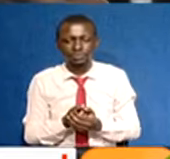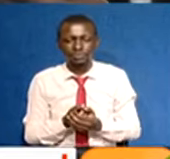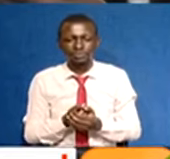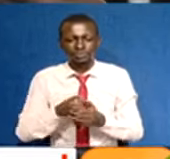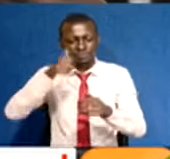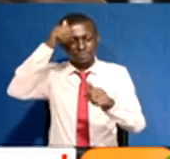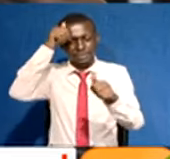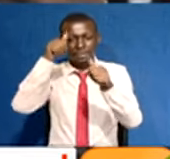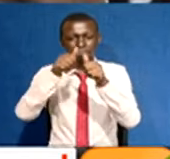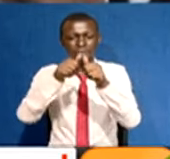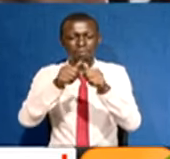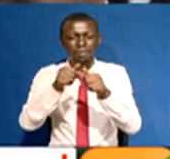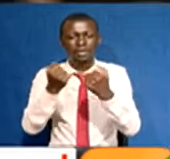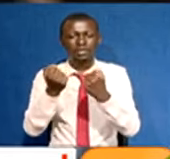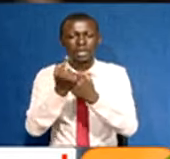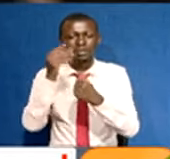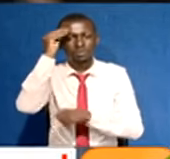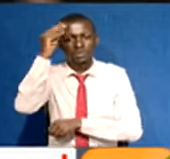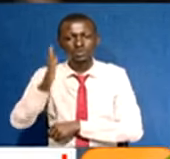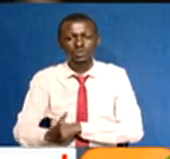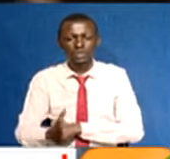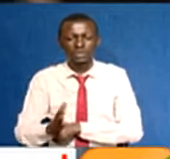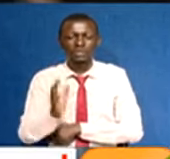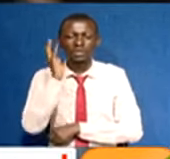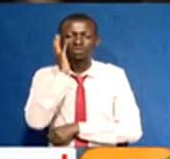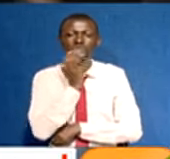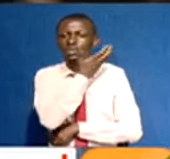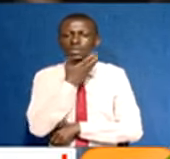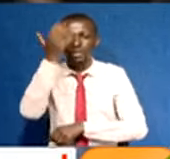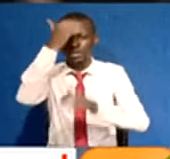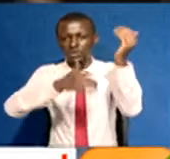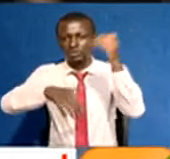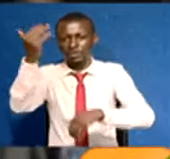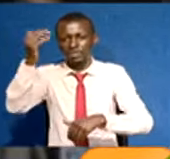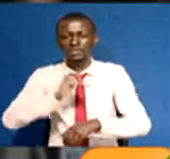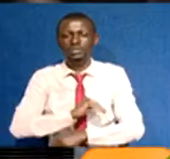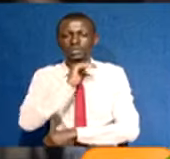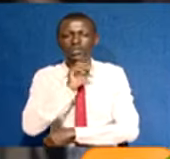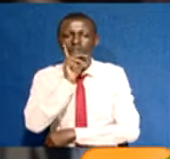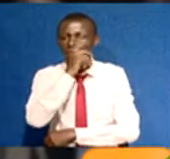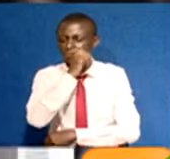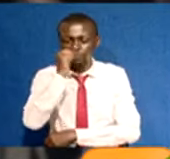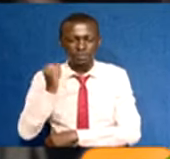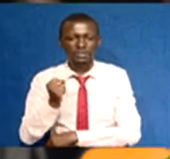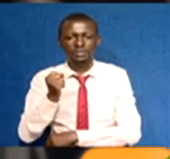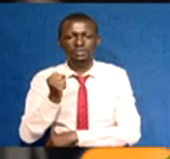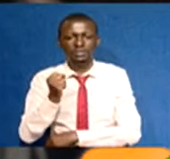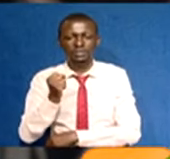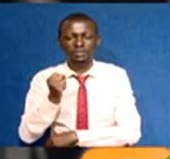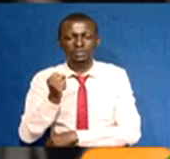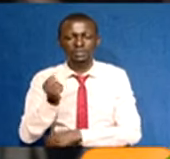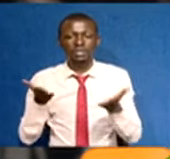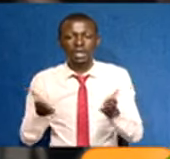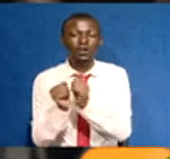commemorating 11 students from this university who fell and now are with the